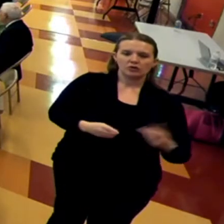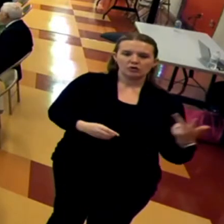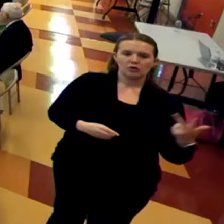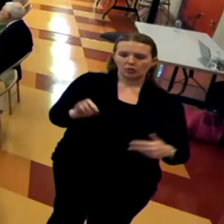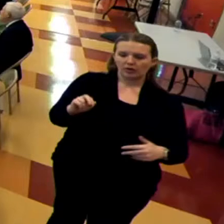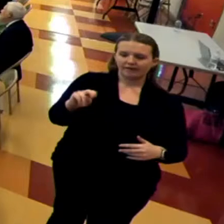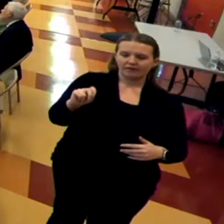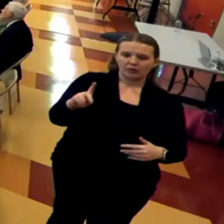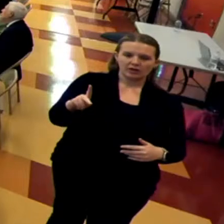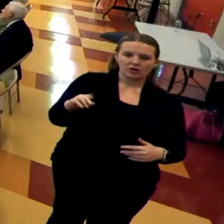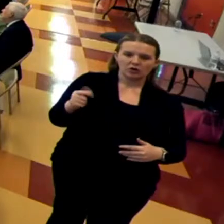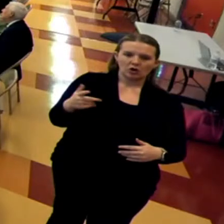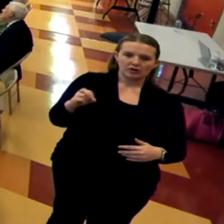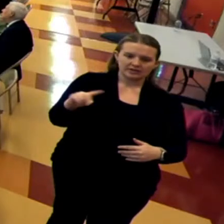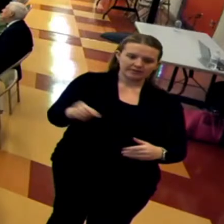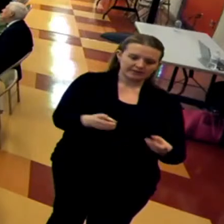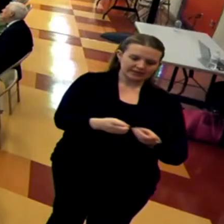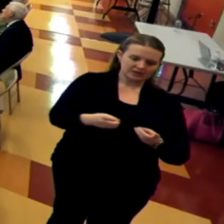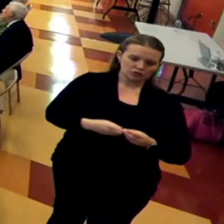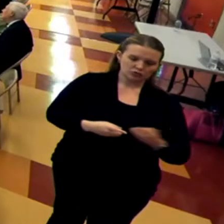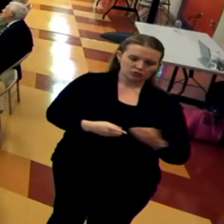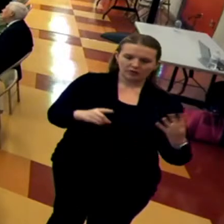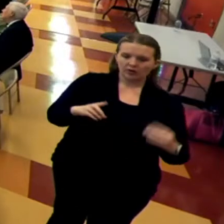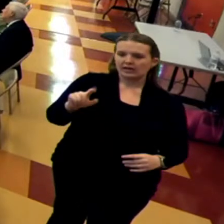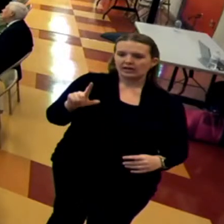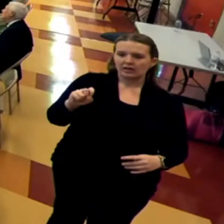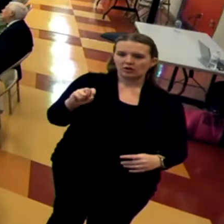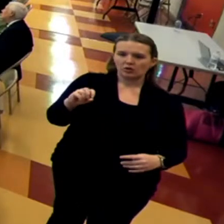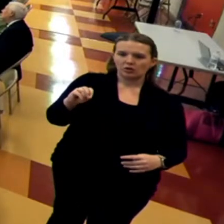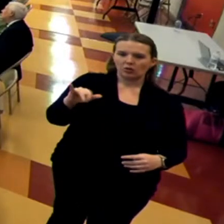Garza. District 4, Eloy LaCue.